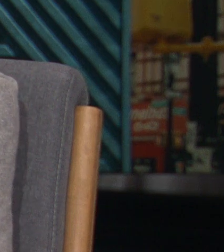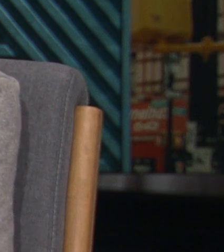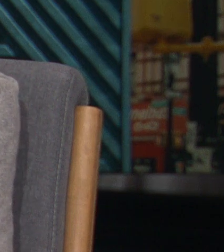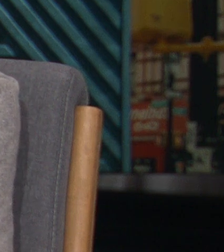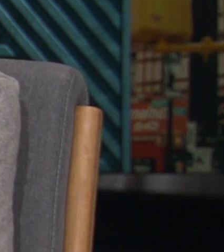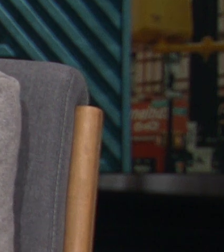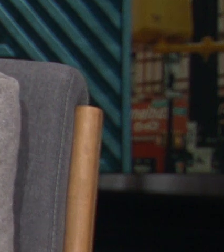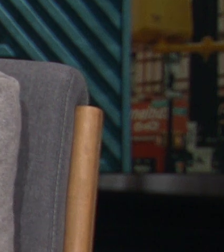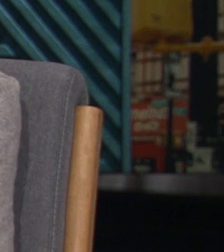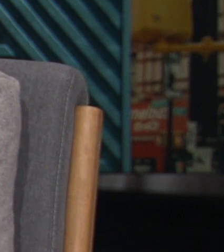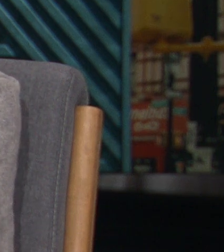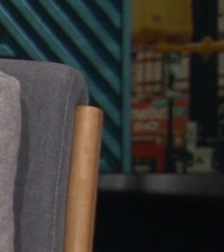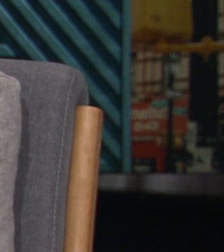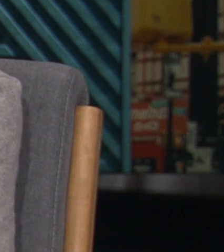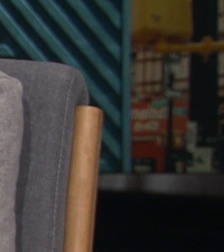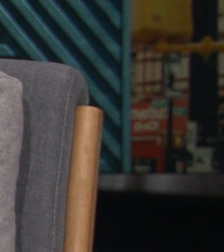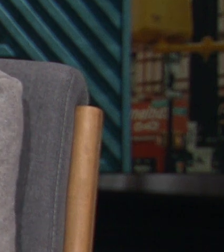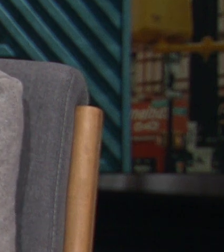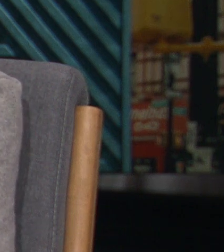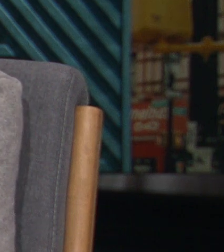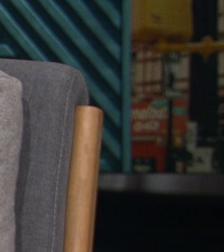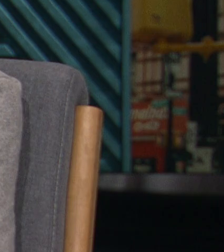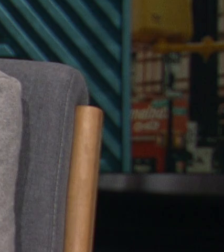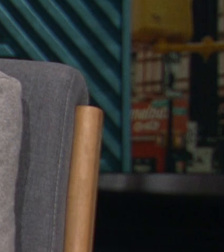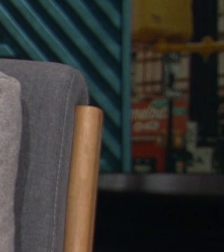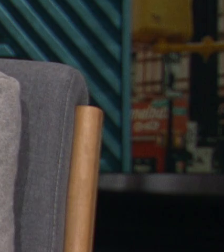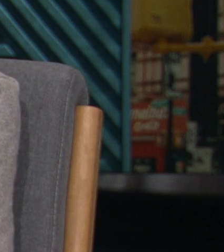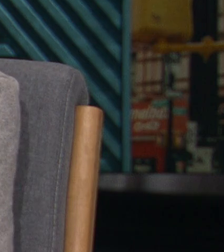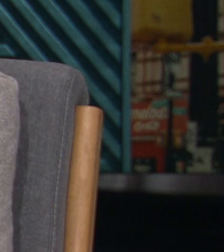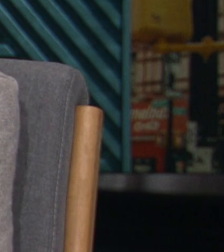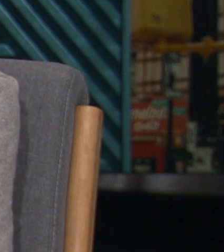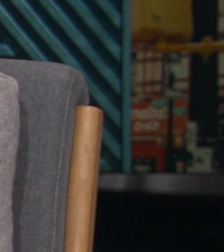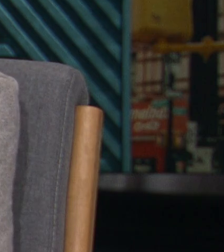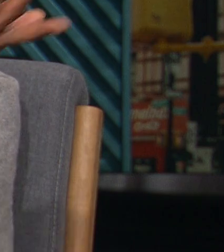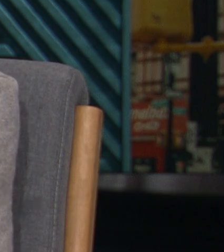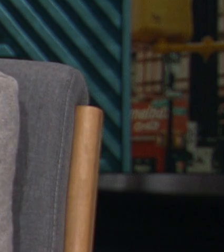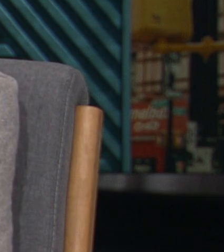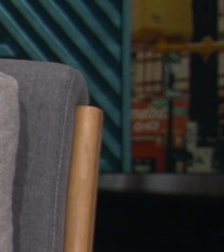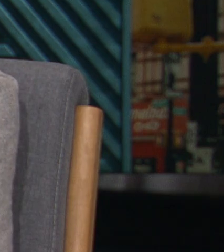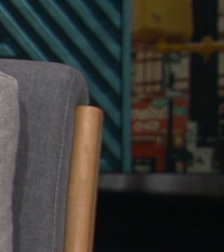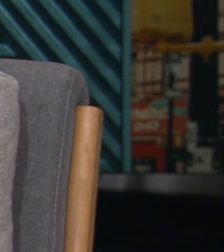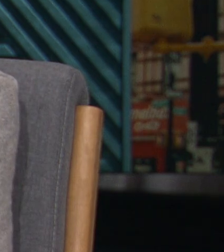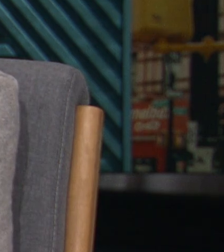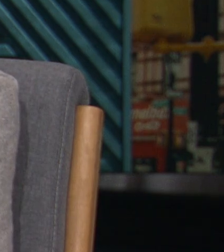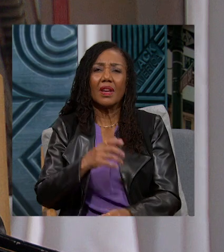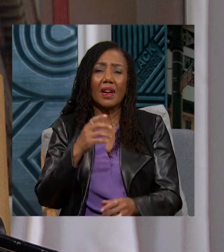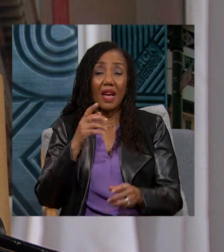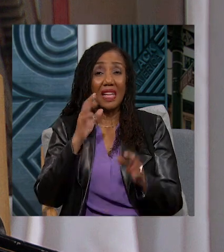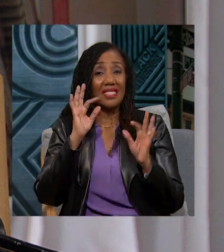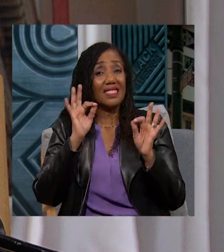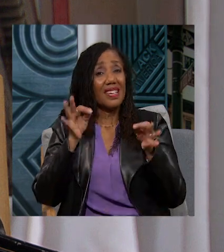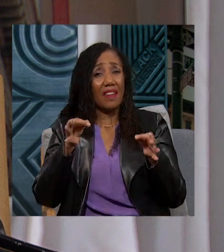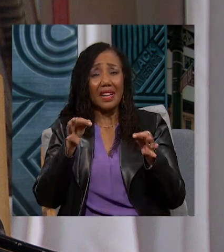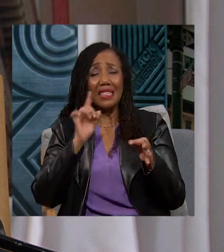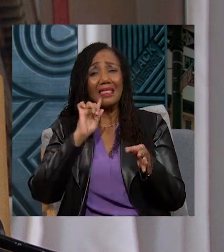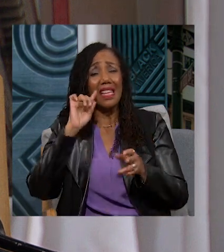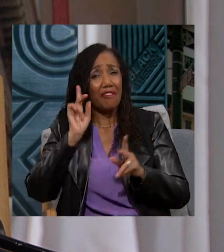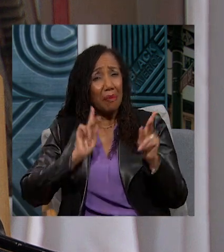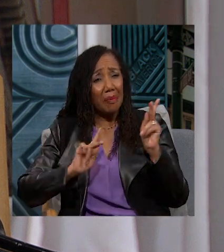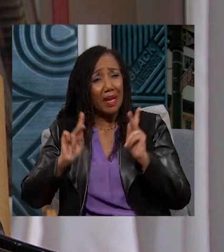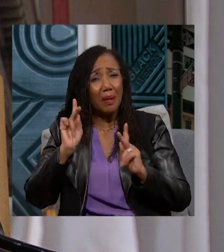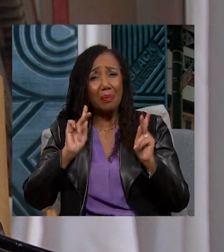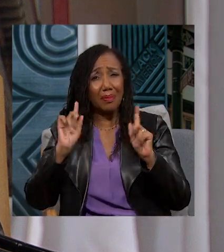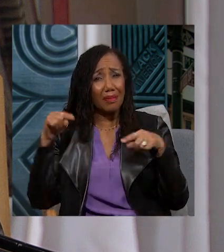that is something that they have to understand as a part of their experience. And certainly deaf people have